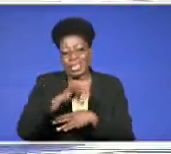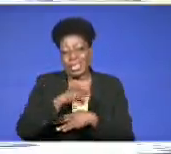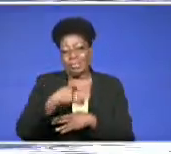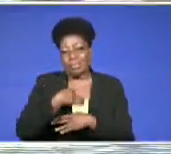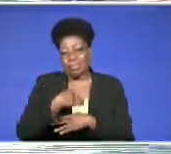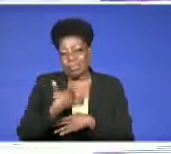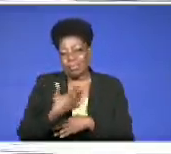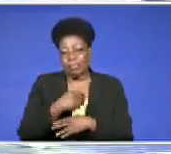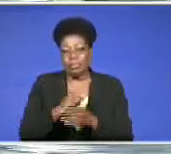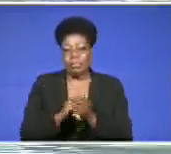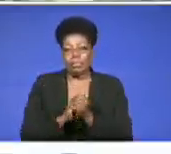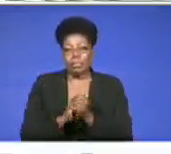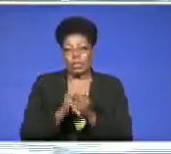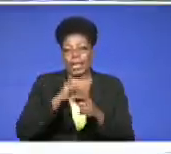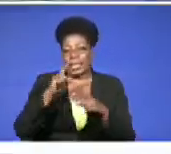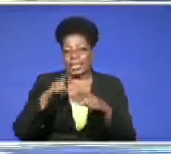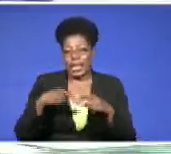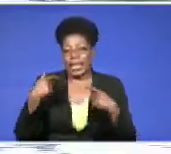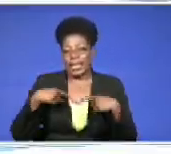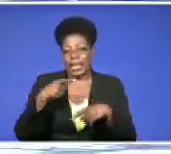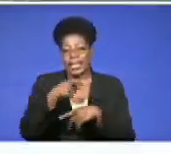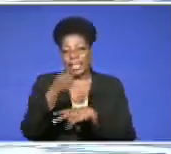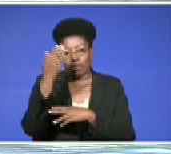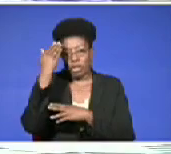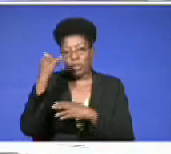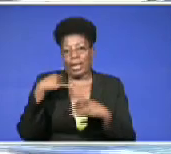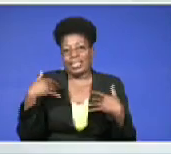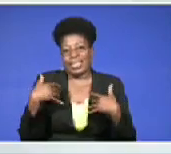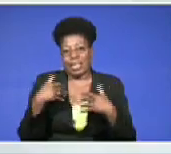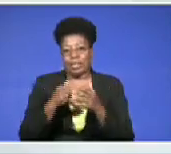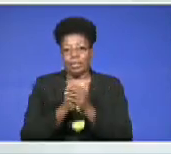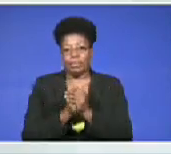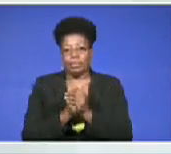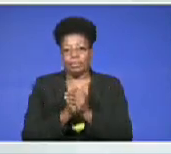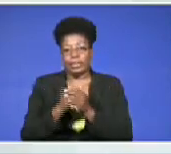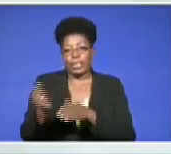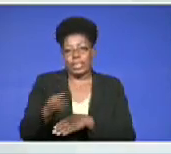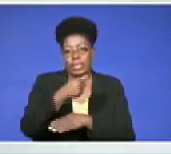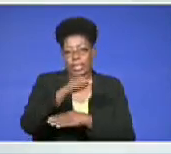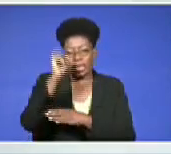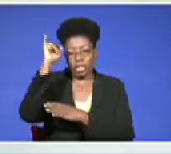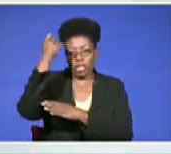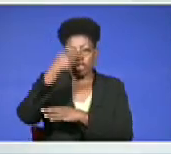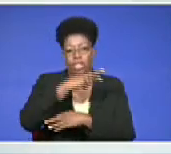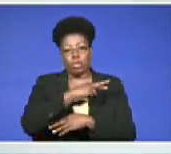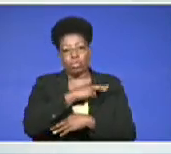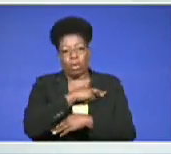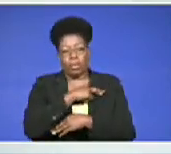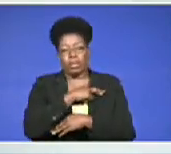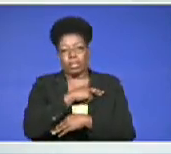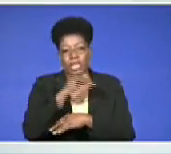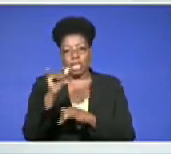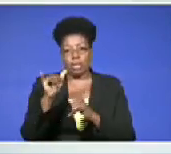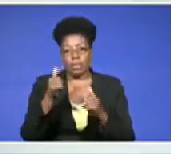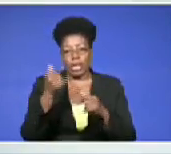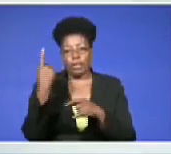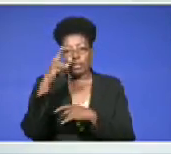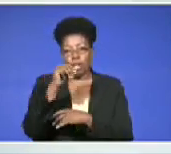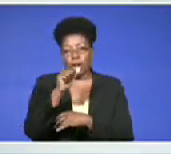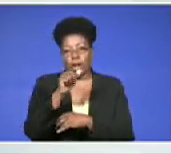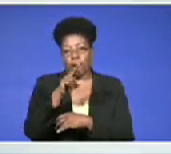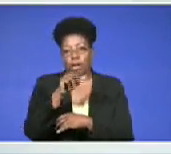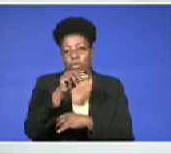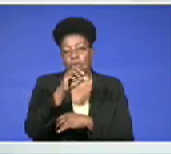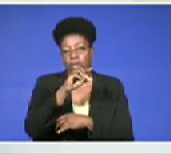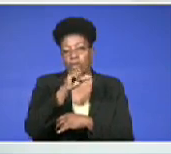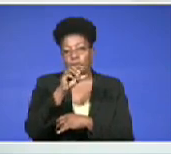but I can't let them know that I'm scared. In tennis news, Bahamian Justin Roberts, who plays for the Arizona State Sun Devils,